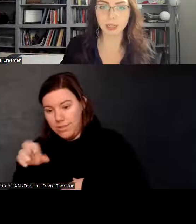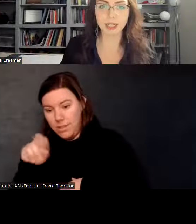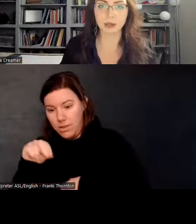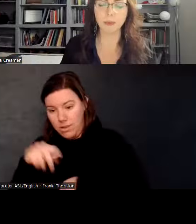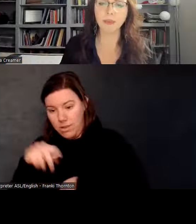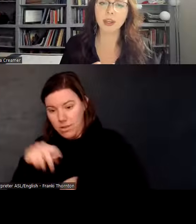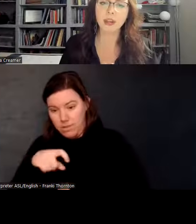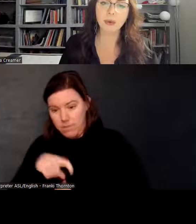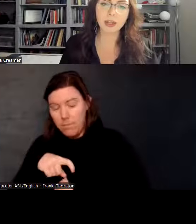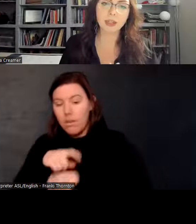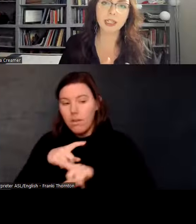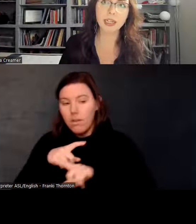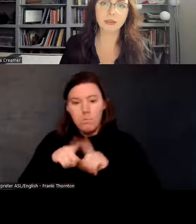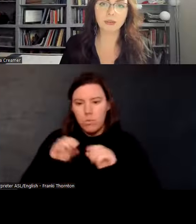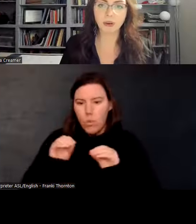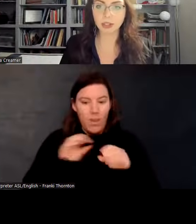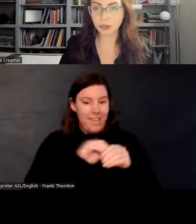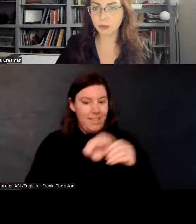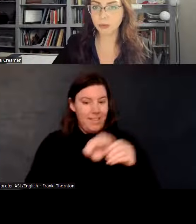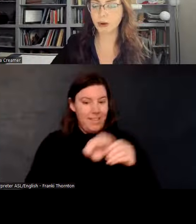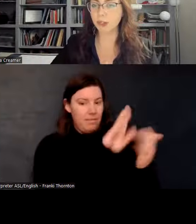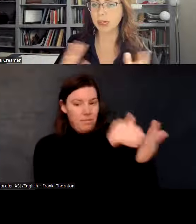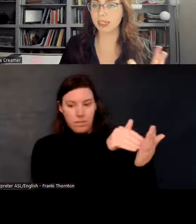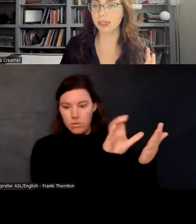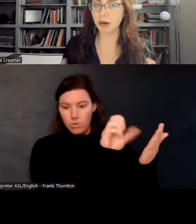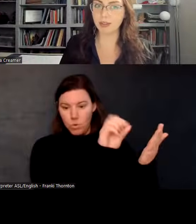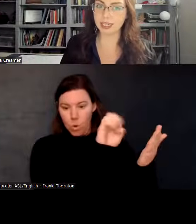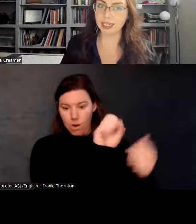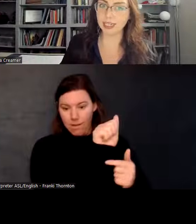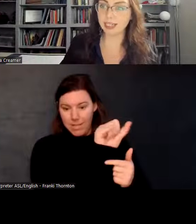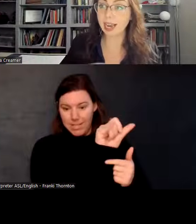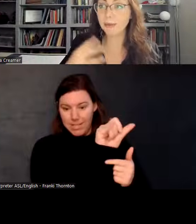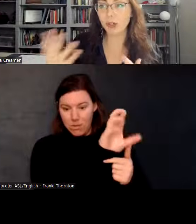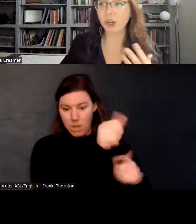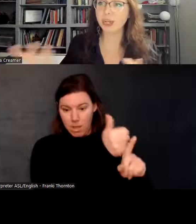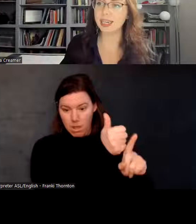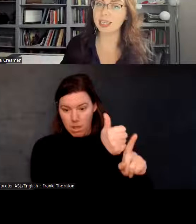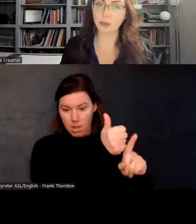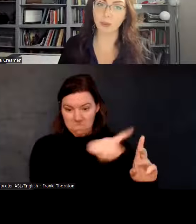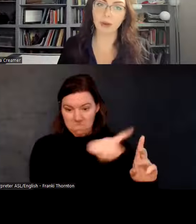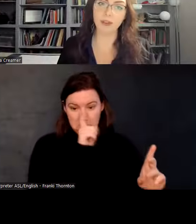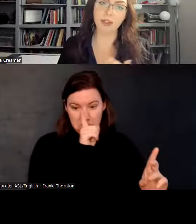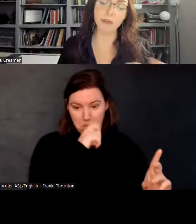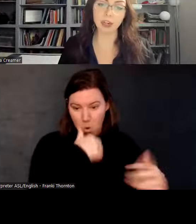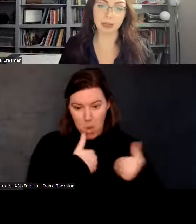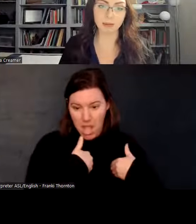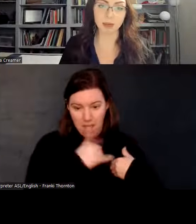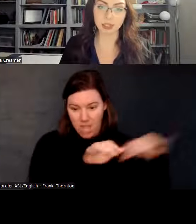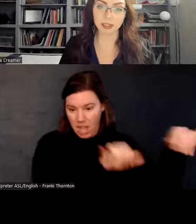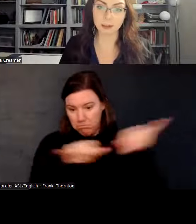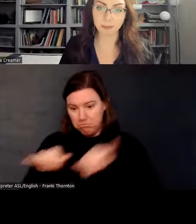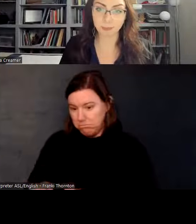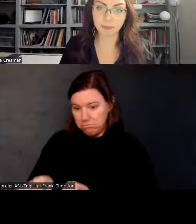time period. So we also see several vaulted tombs were also present in the provinces at this time, which showcased the wealth of some families